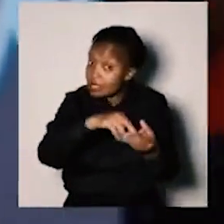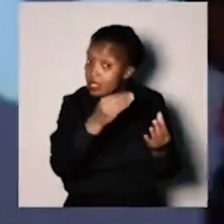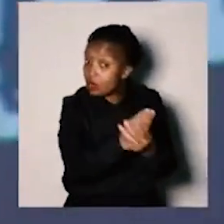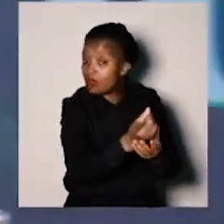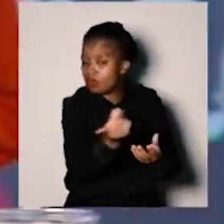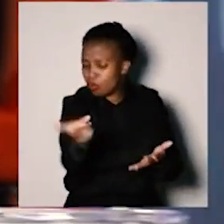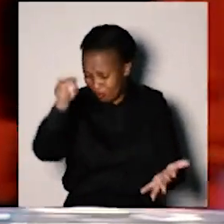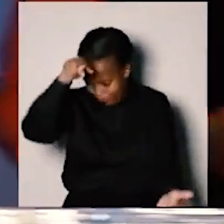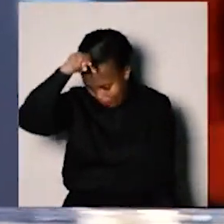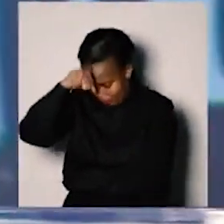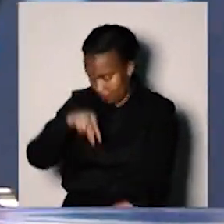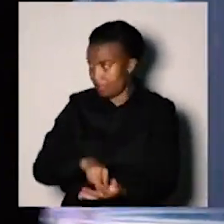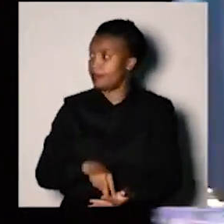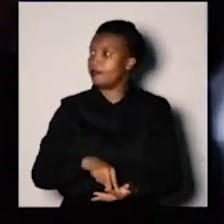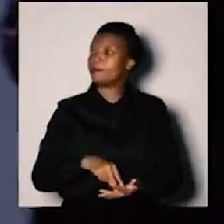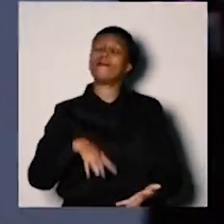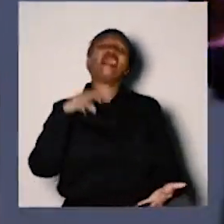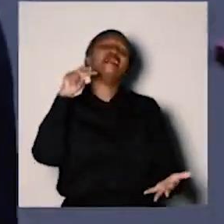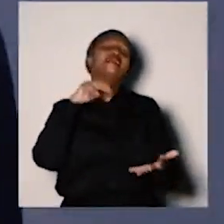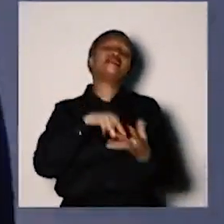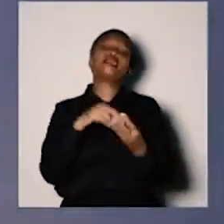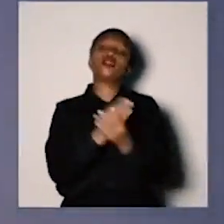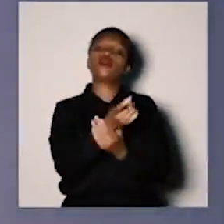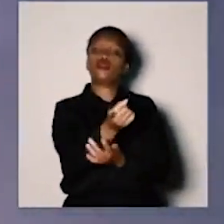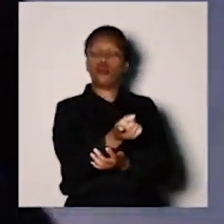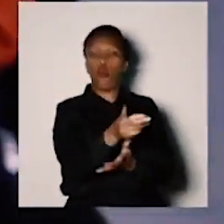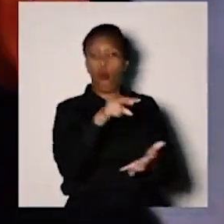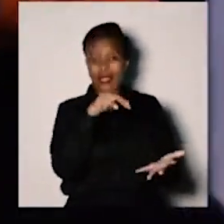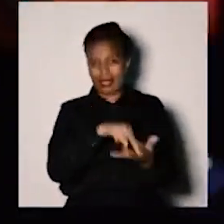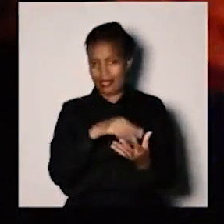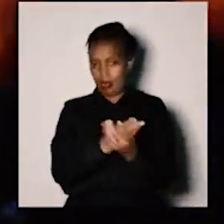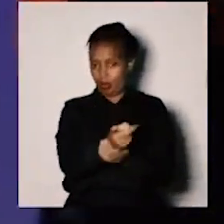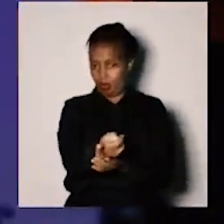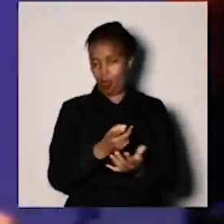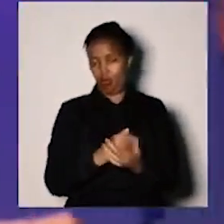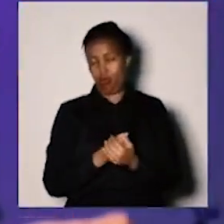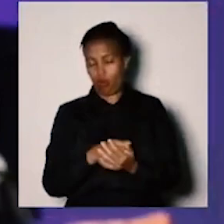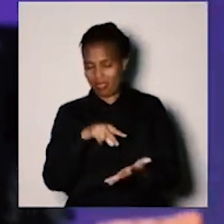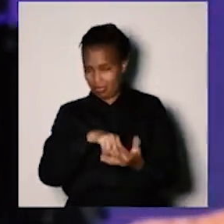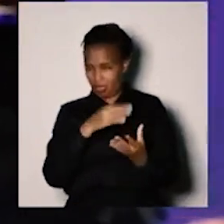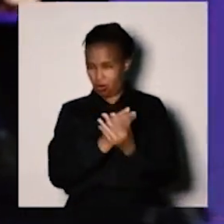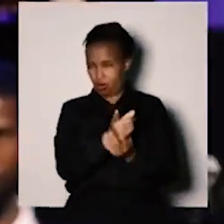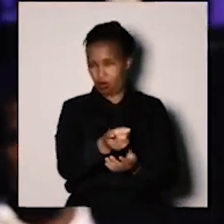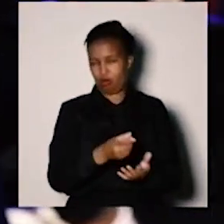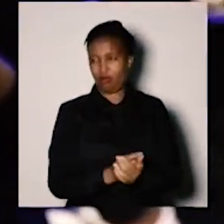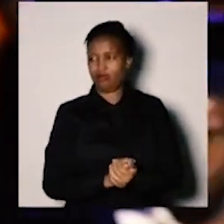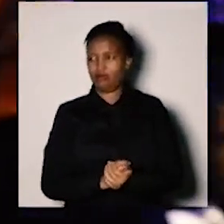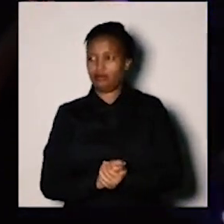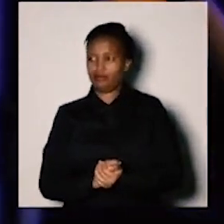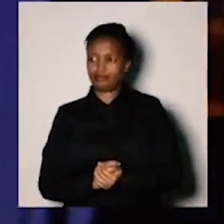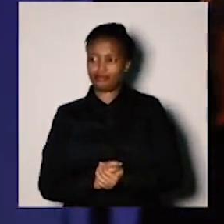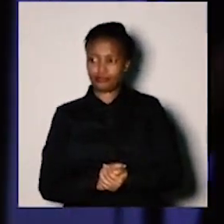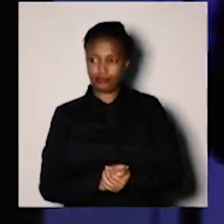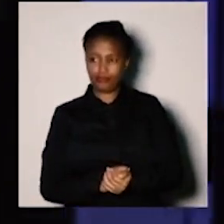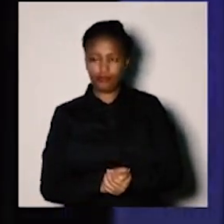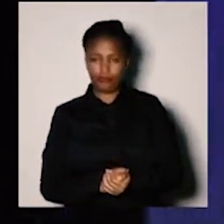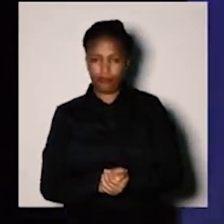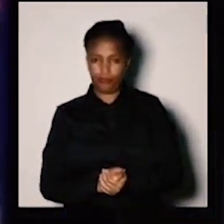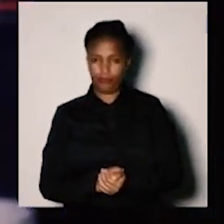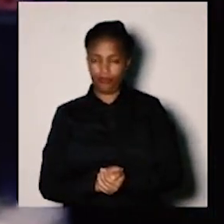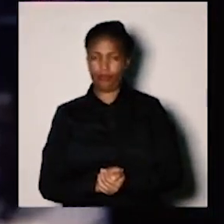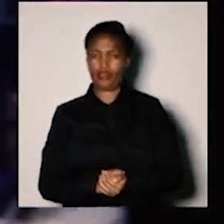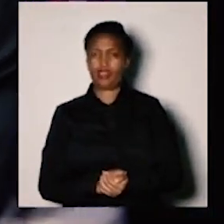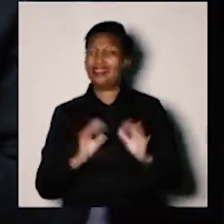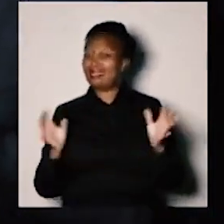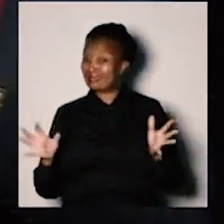go ahead and stand with them. I'll stand with you. I'll stand with you. I'll stand with you. There it is. Just stand with them. That's right.